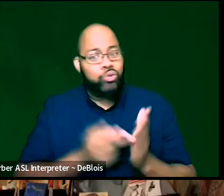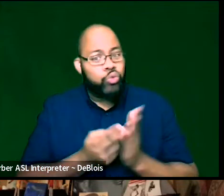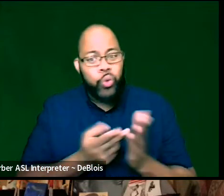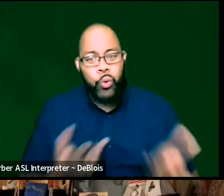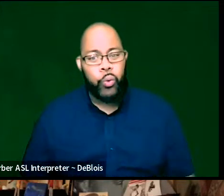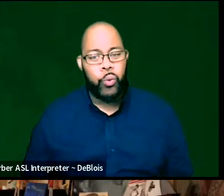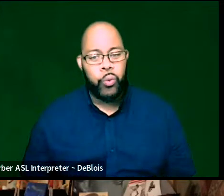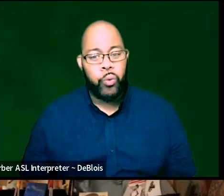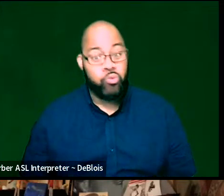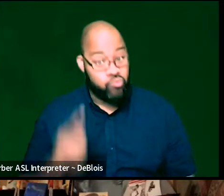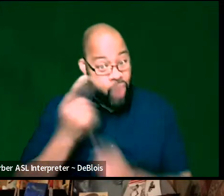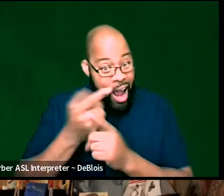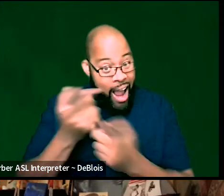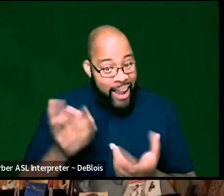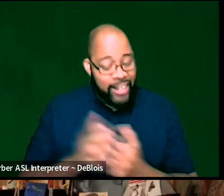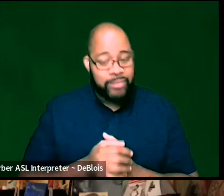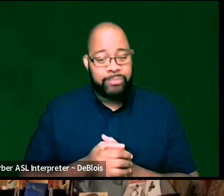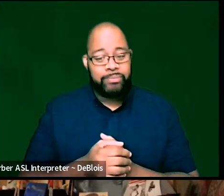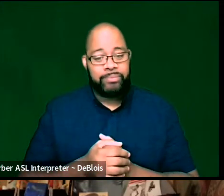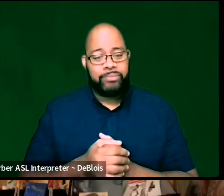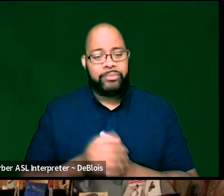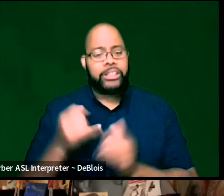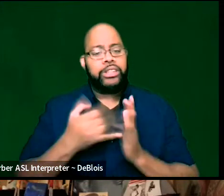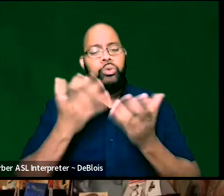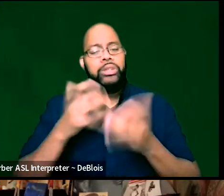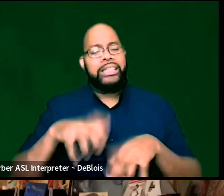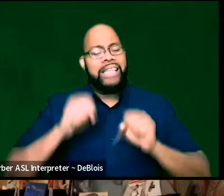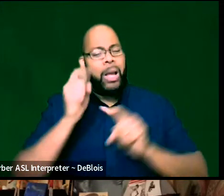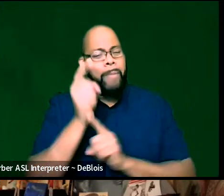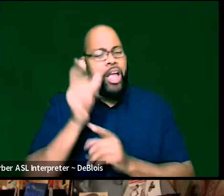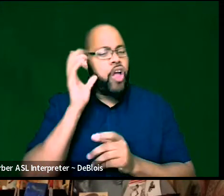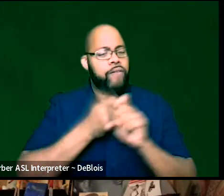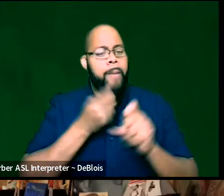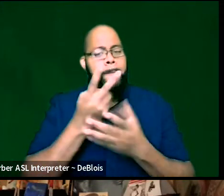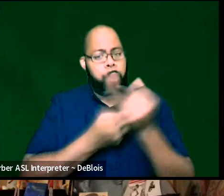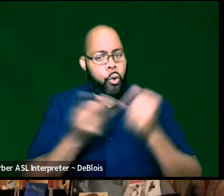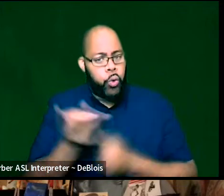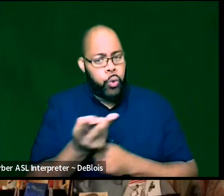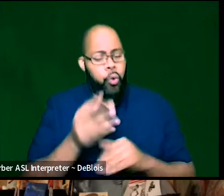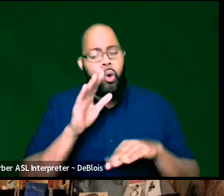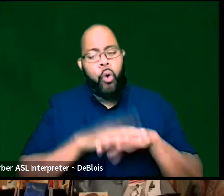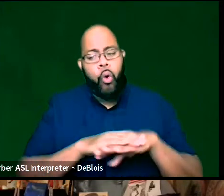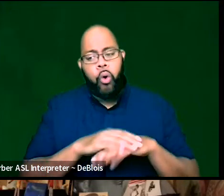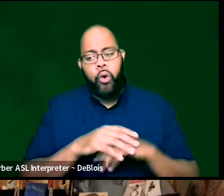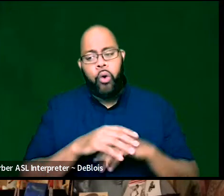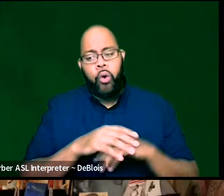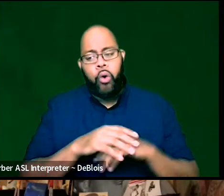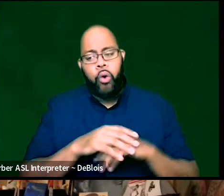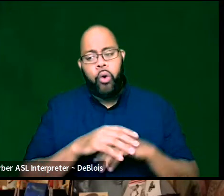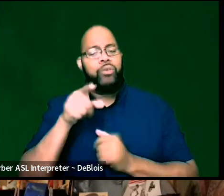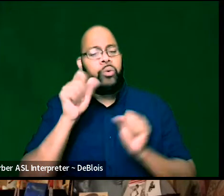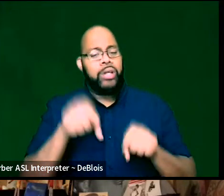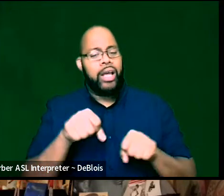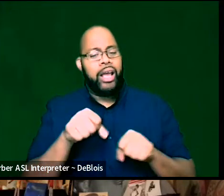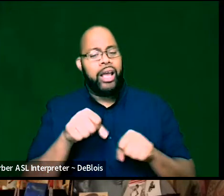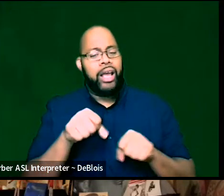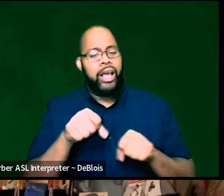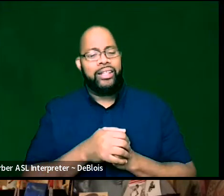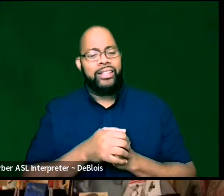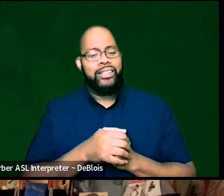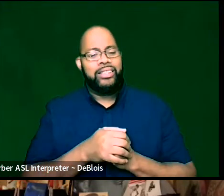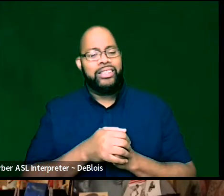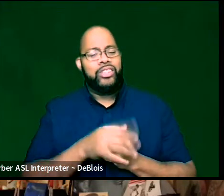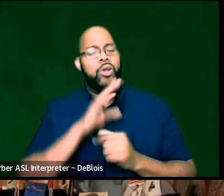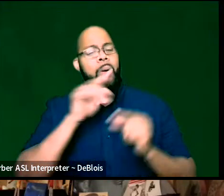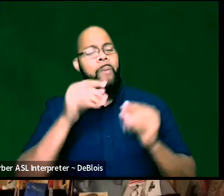true, right? I just want to take a second and hear from both of you on if you could, and Mr. Leggett, you've